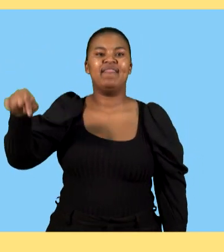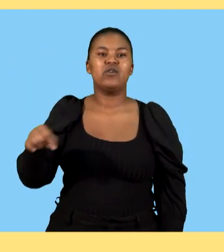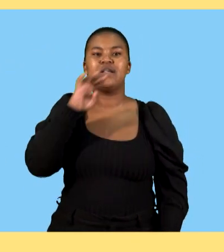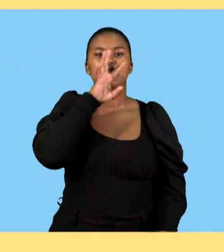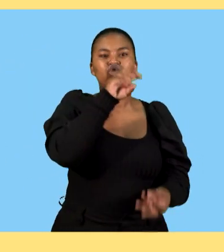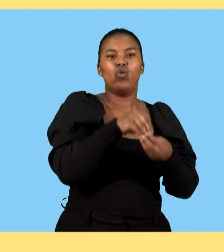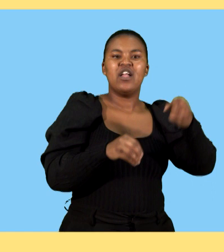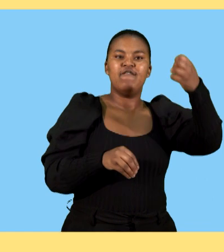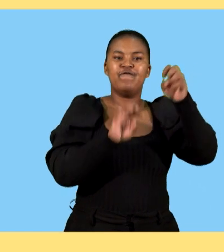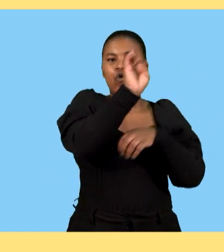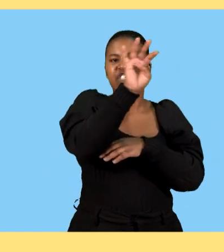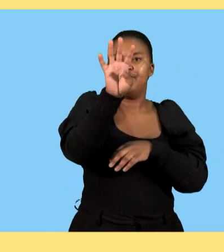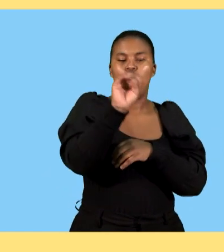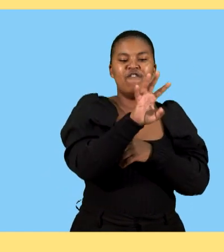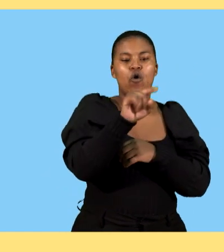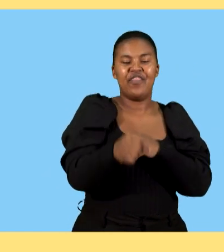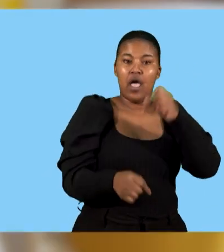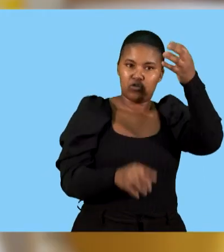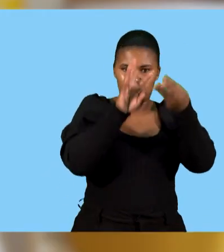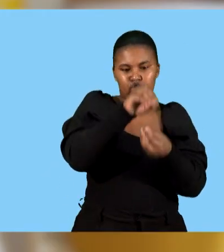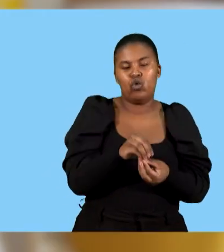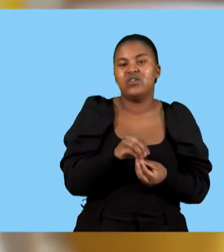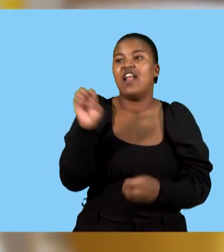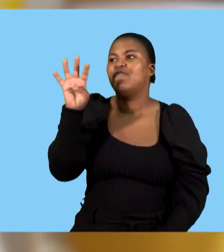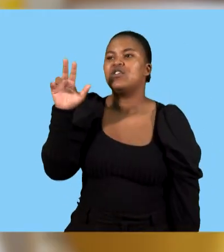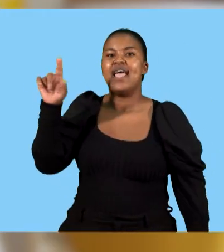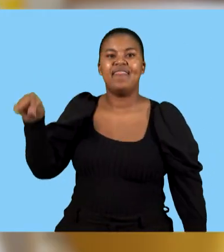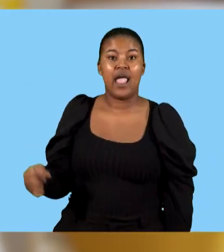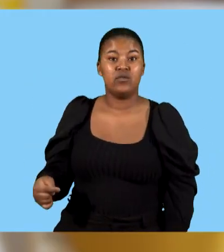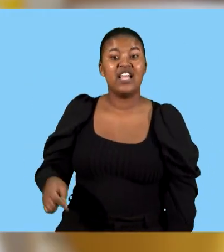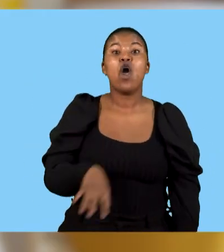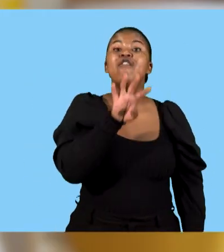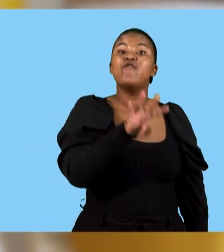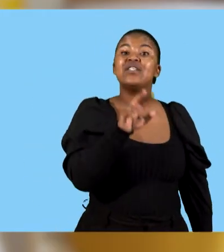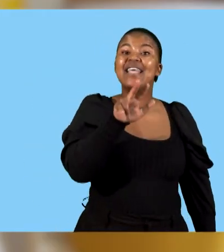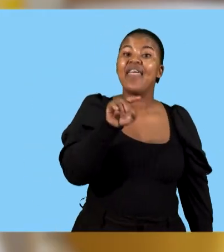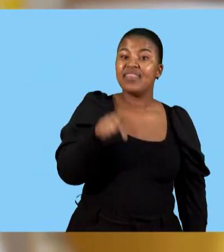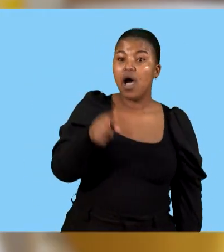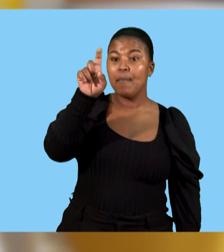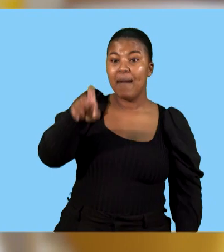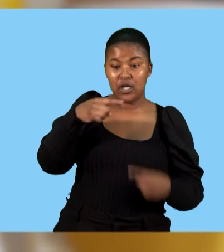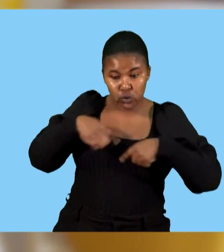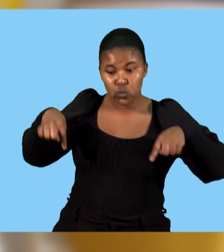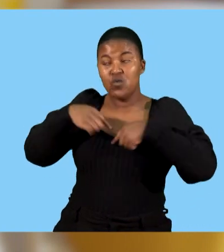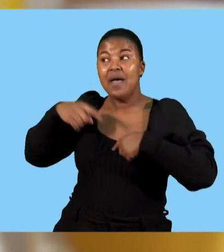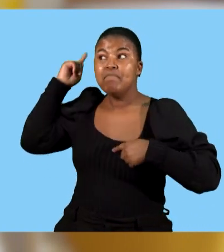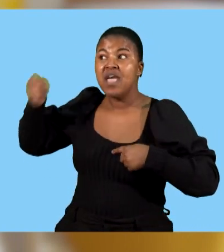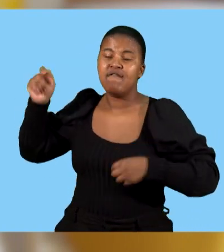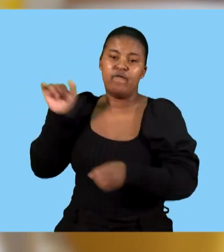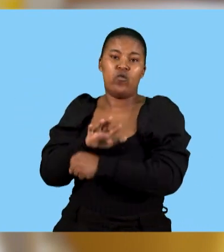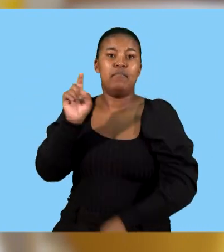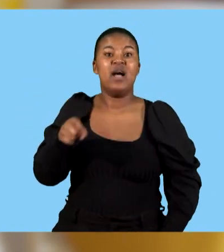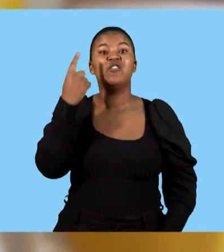amounts. 48,000 is what we must pay for this financial year